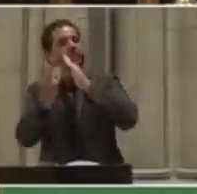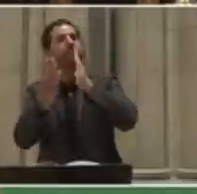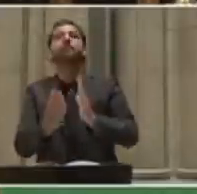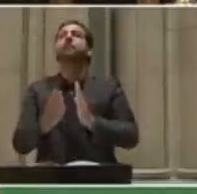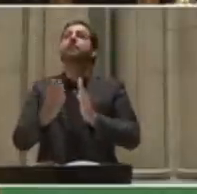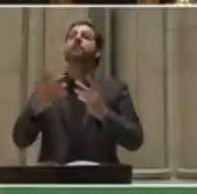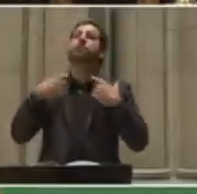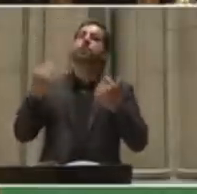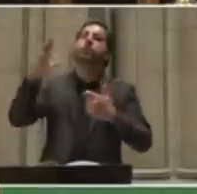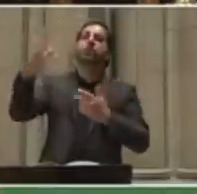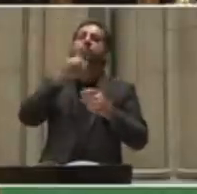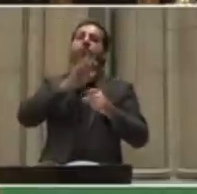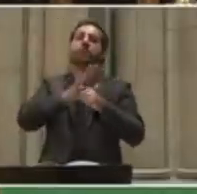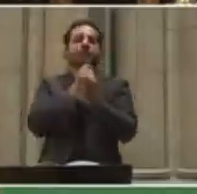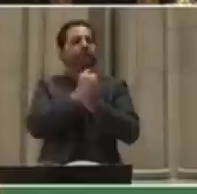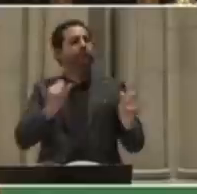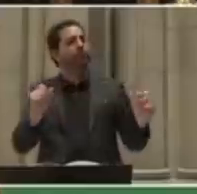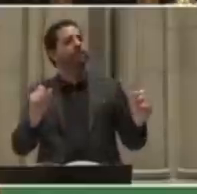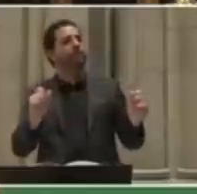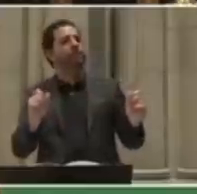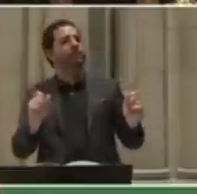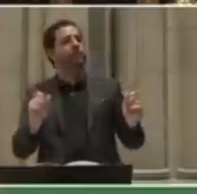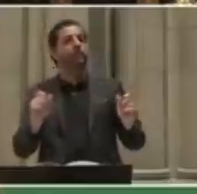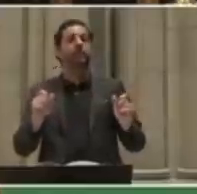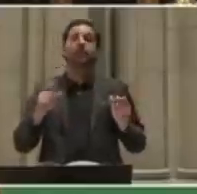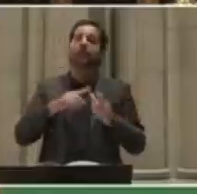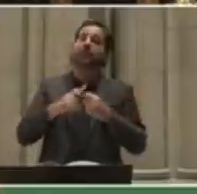salvation. Then in the fullness of time, you